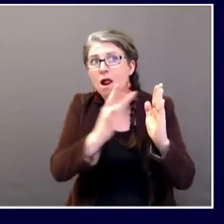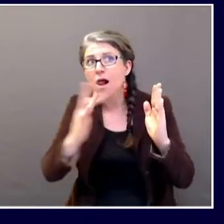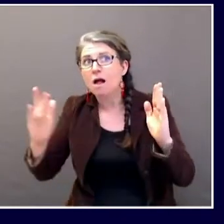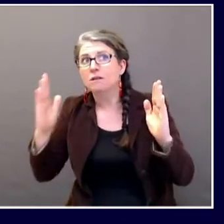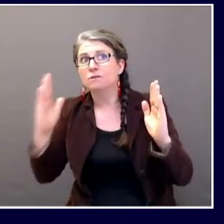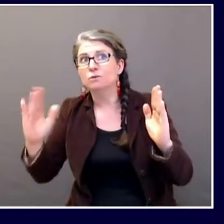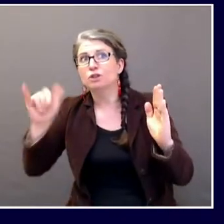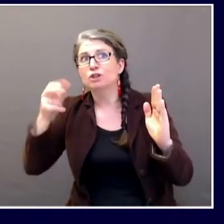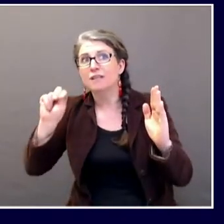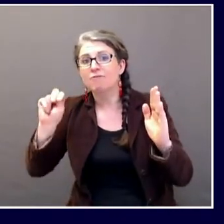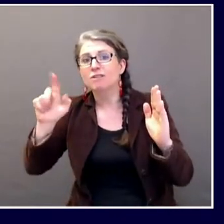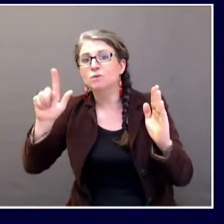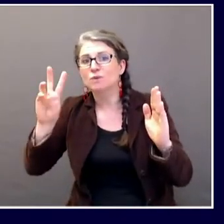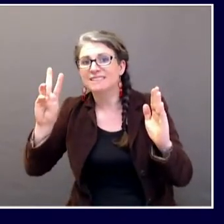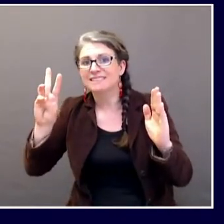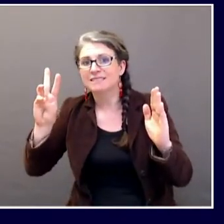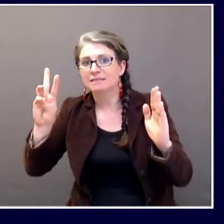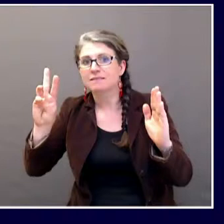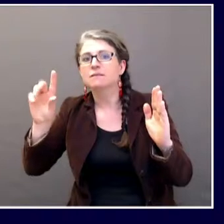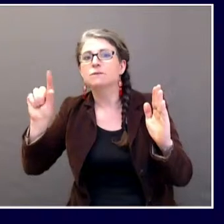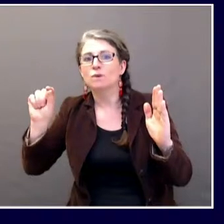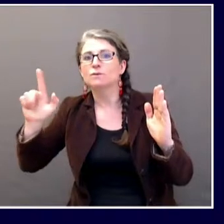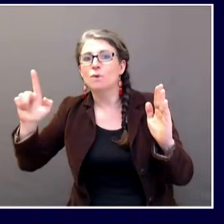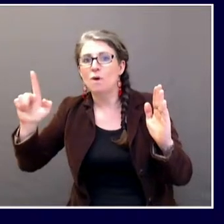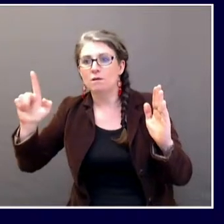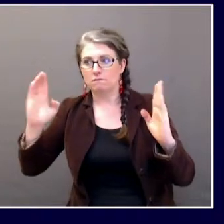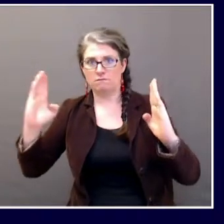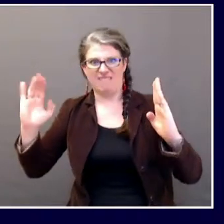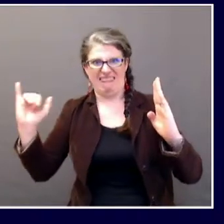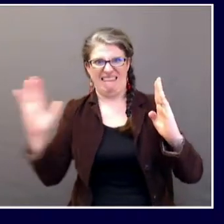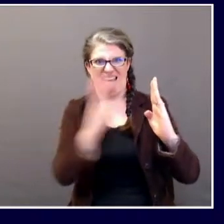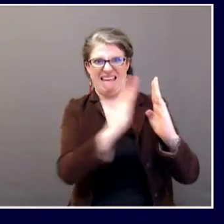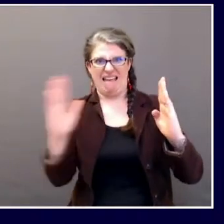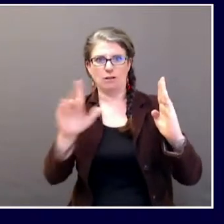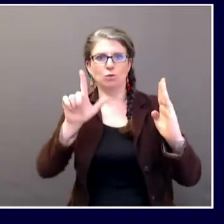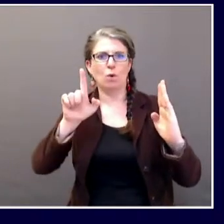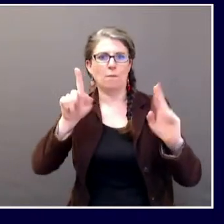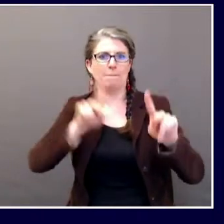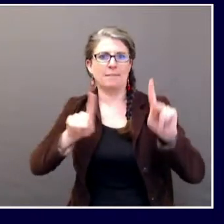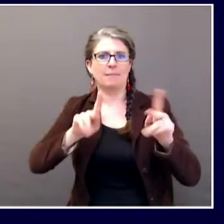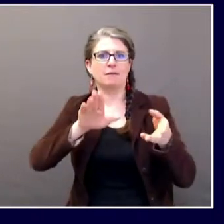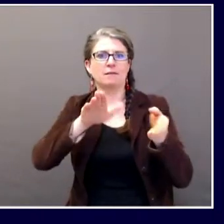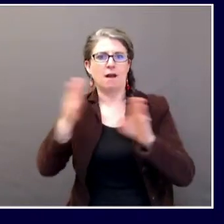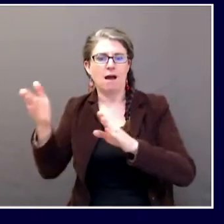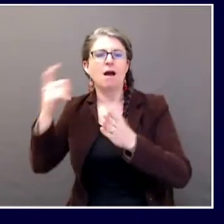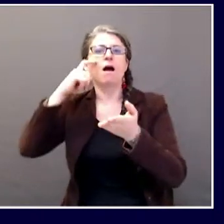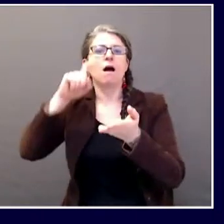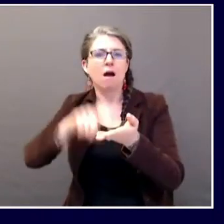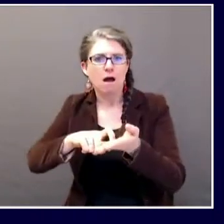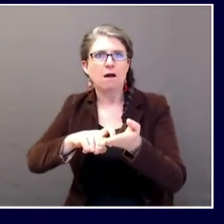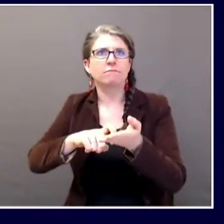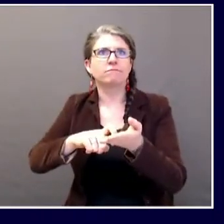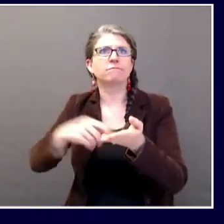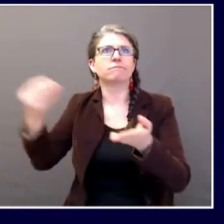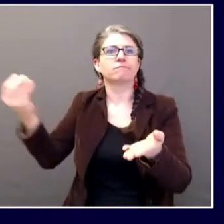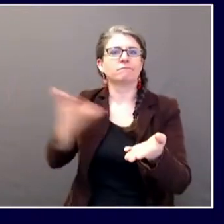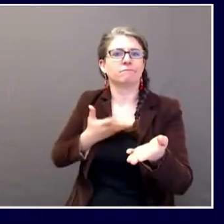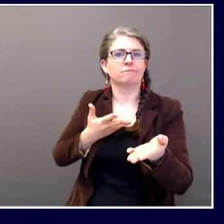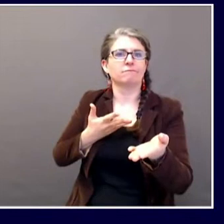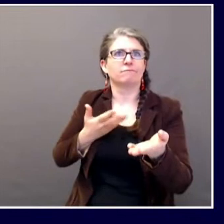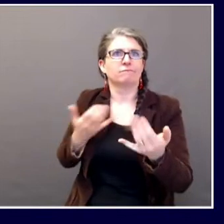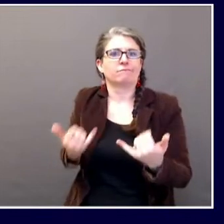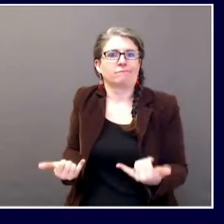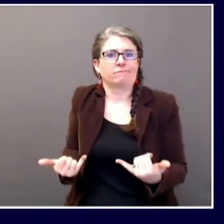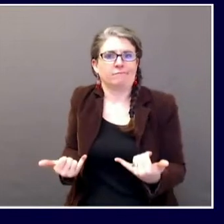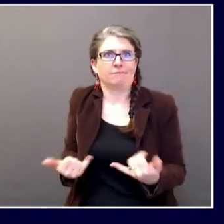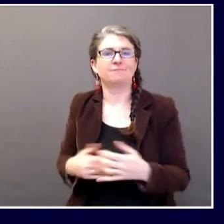26th, 2021. And indeed, of those 21 deaths, the vast majority, 19 of